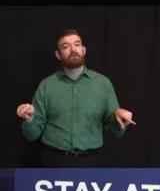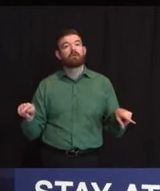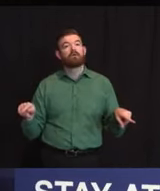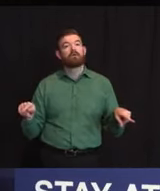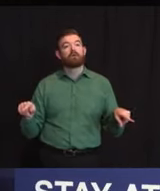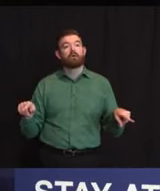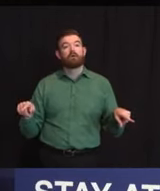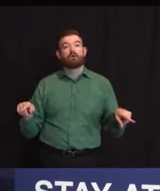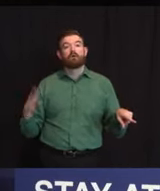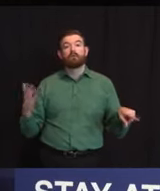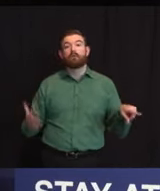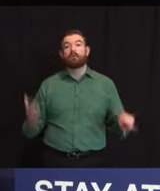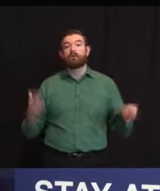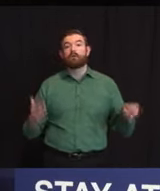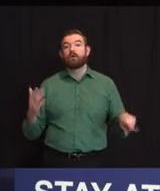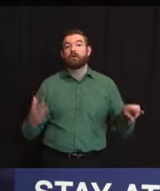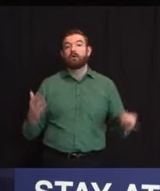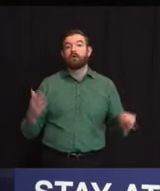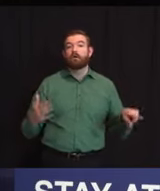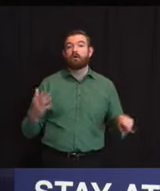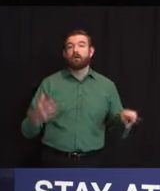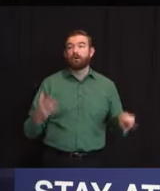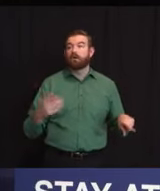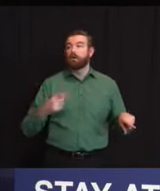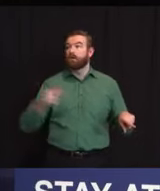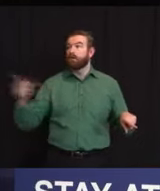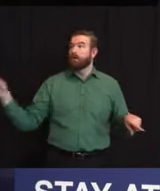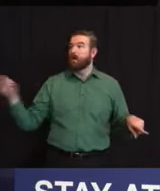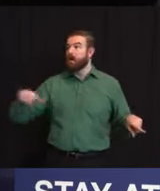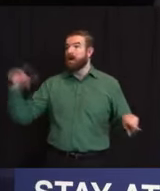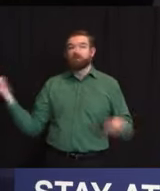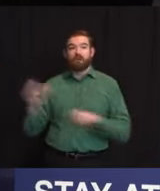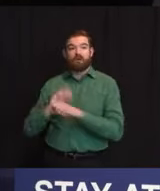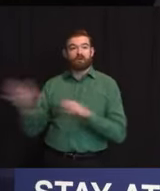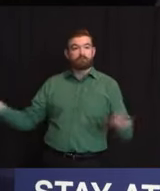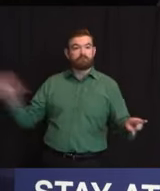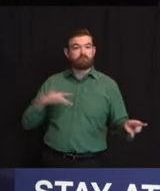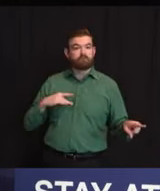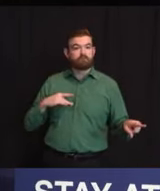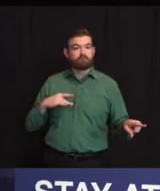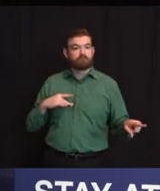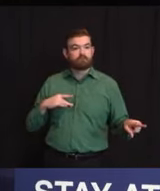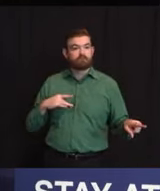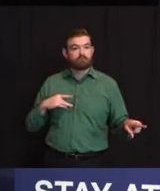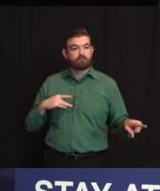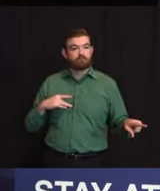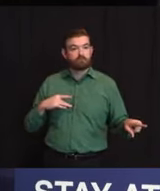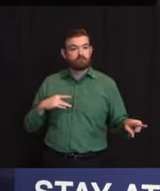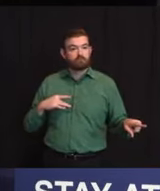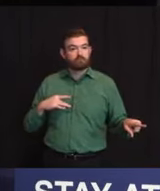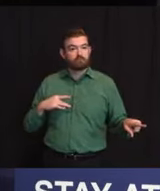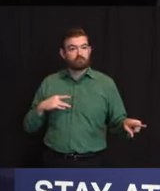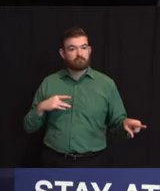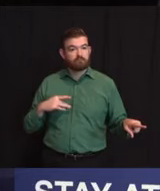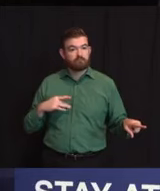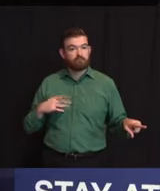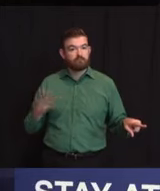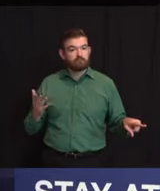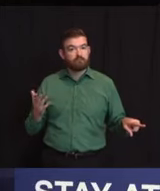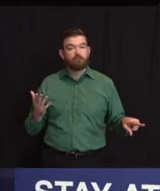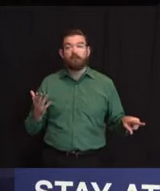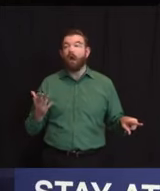deadly in the past. We also don't know exactly how protective those antibodies are when they're formed. So we do not know for sure that just because an